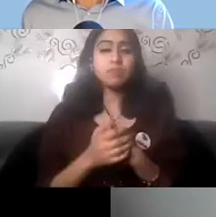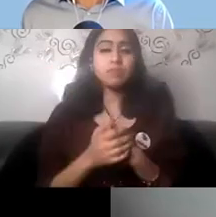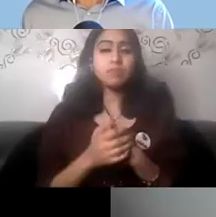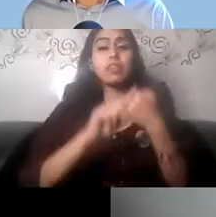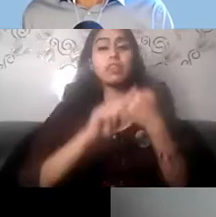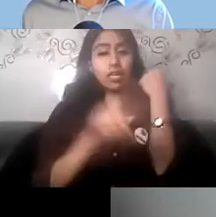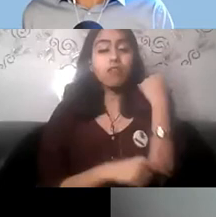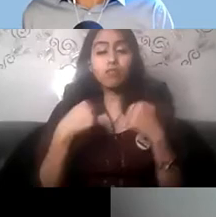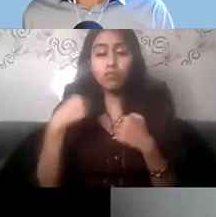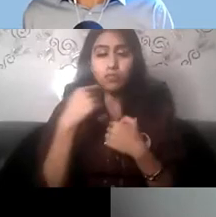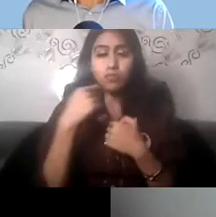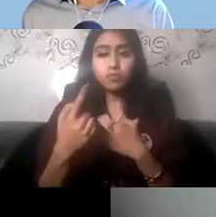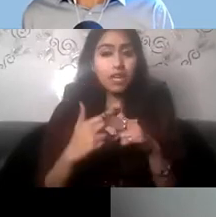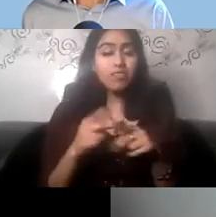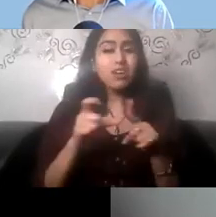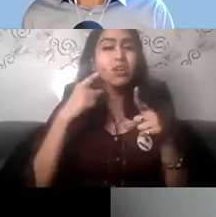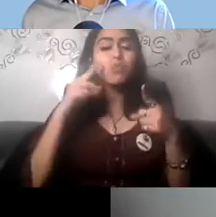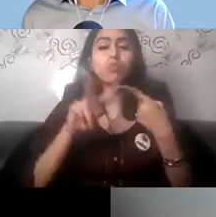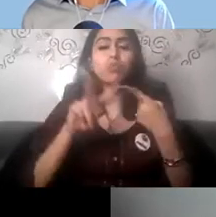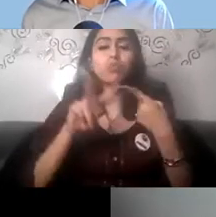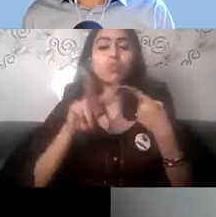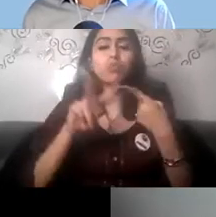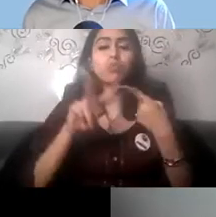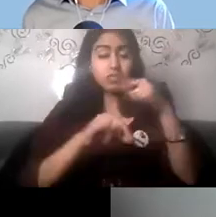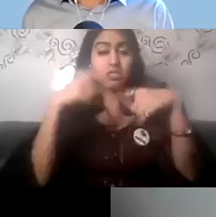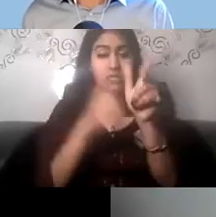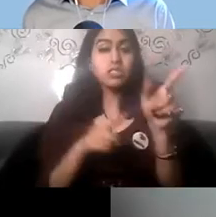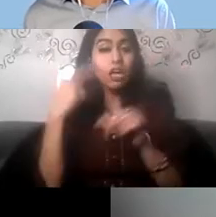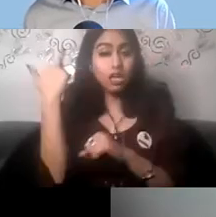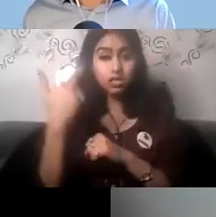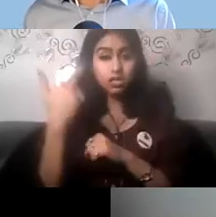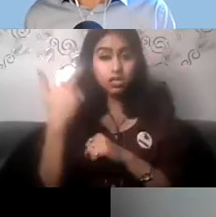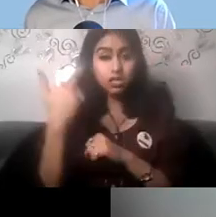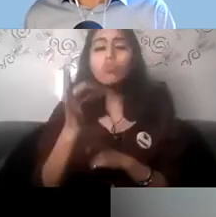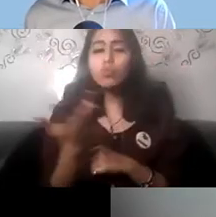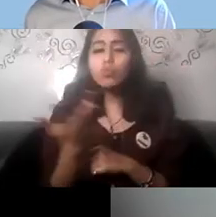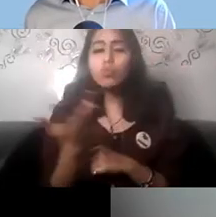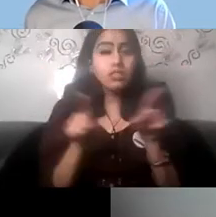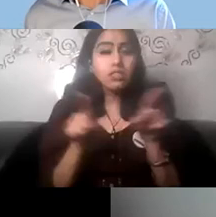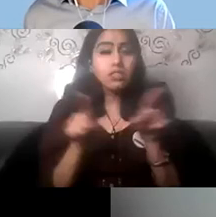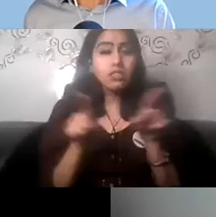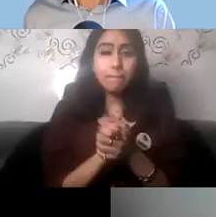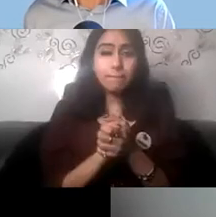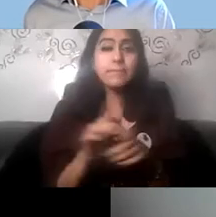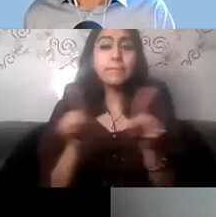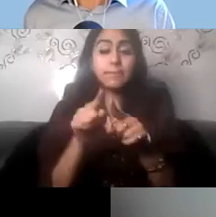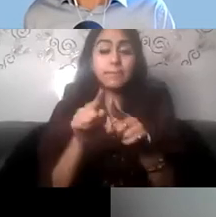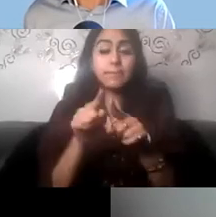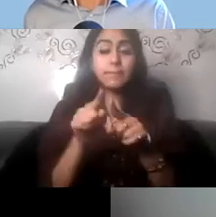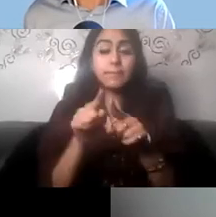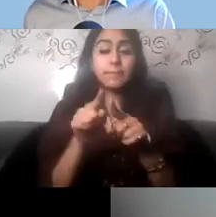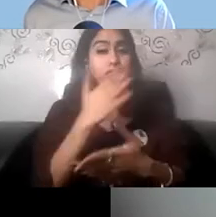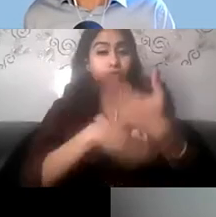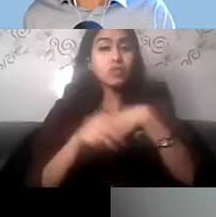on the point of a diverse workforce, the reason why it's so important to make disabled individuals